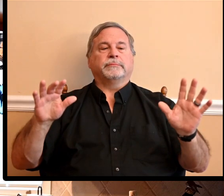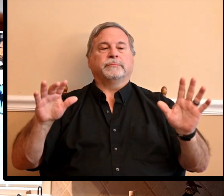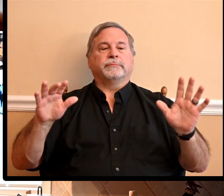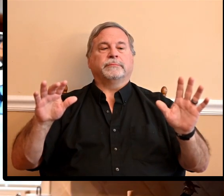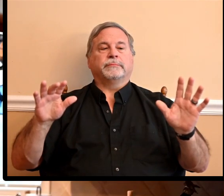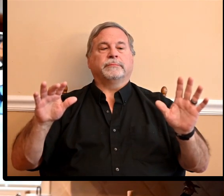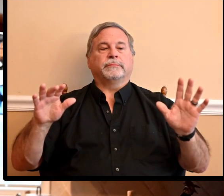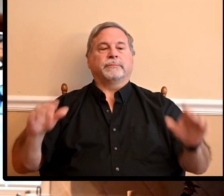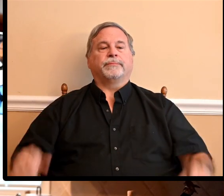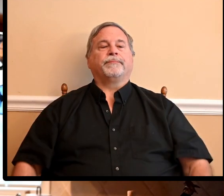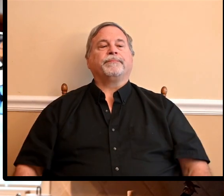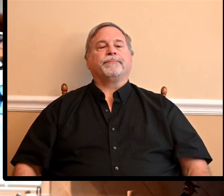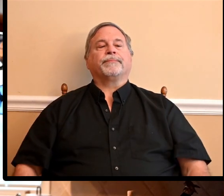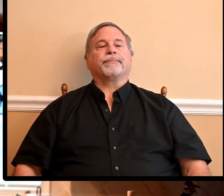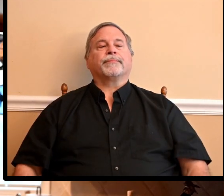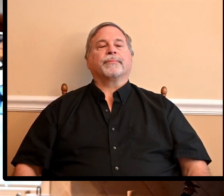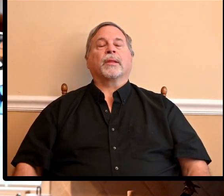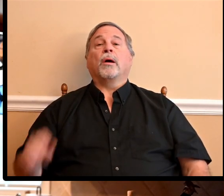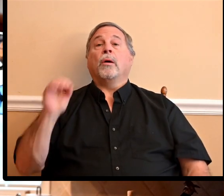up.